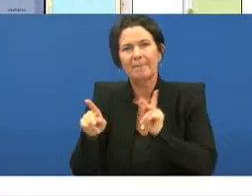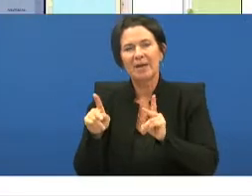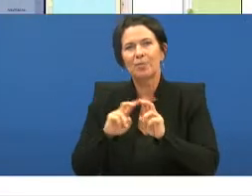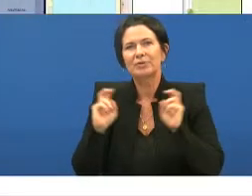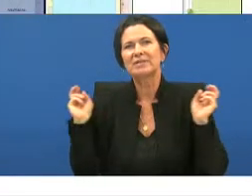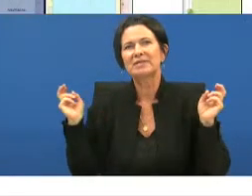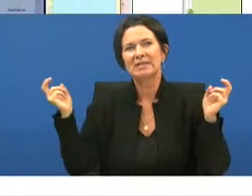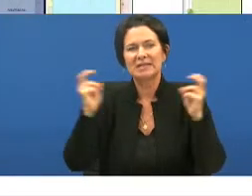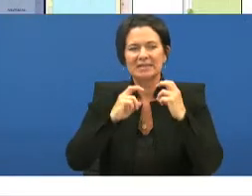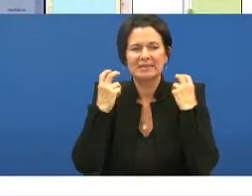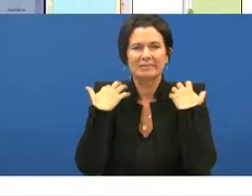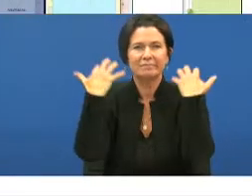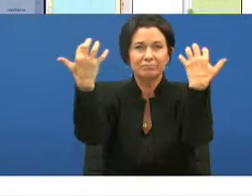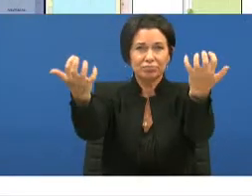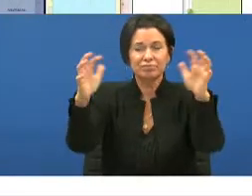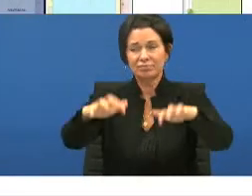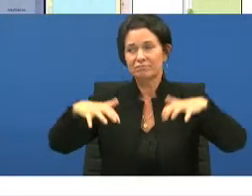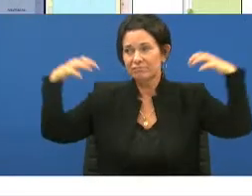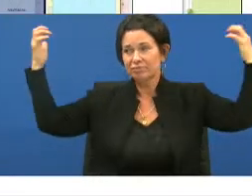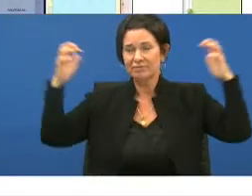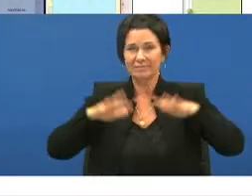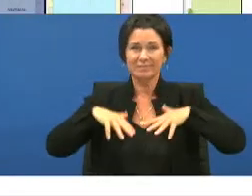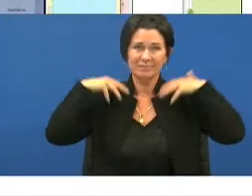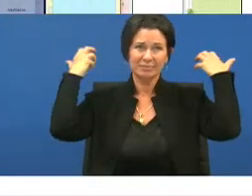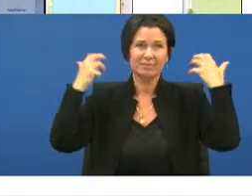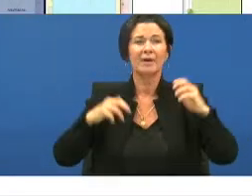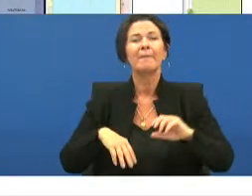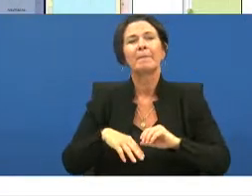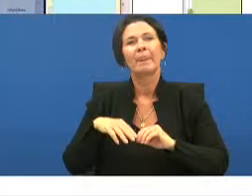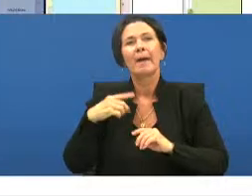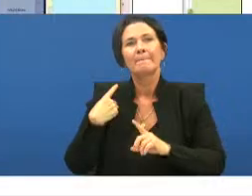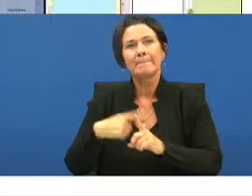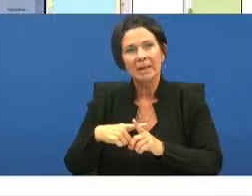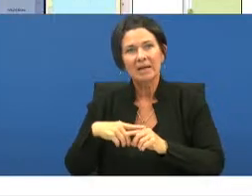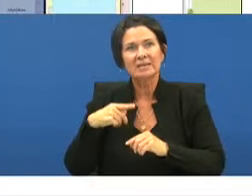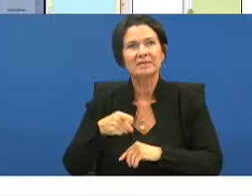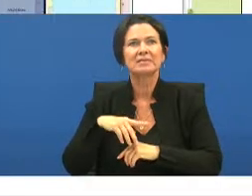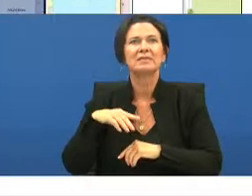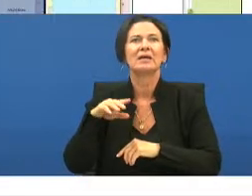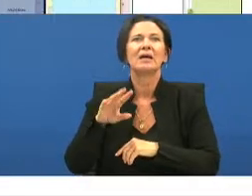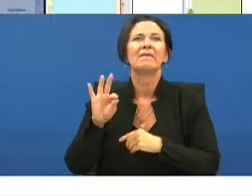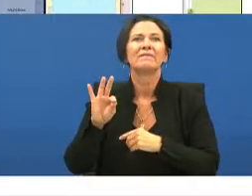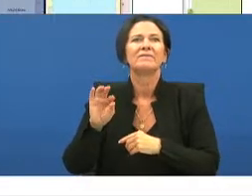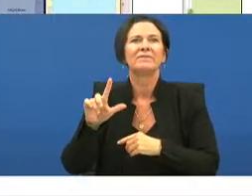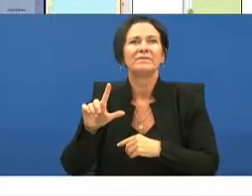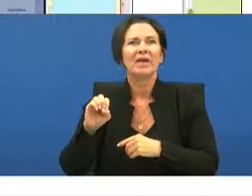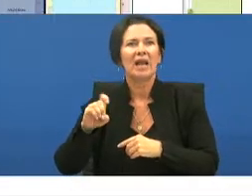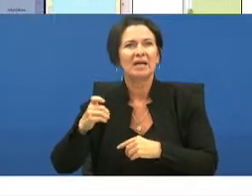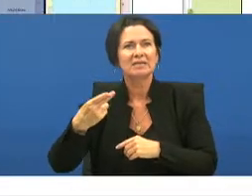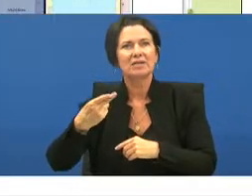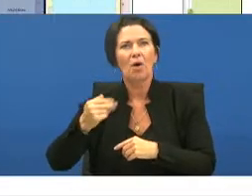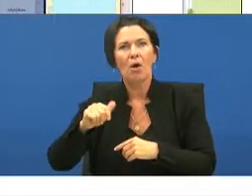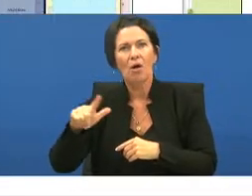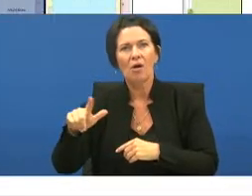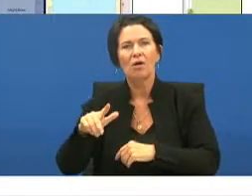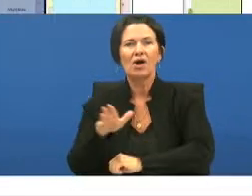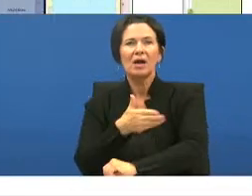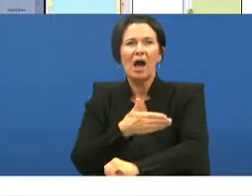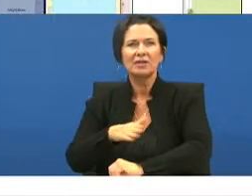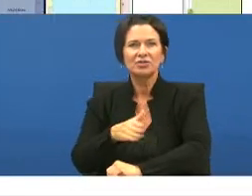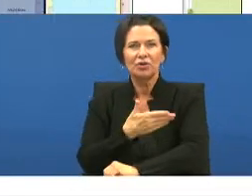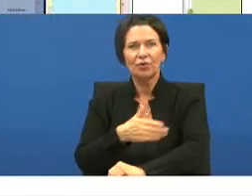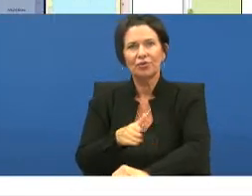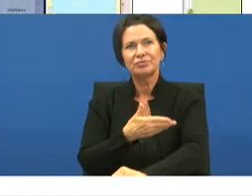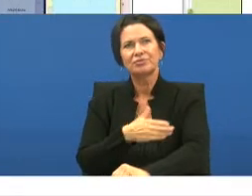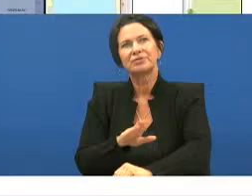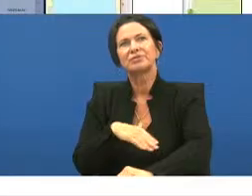that would be partnered with a 350 plus or minus key full service headquarter hotel with a full service nameplate. It in and